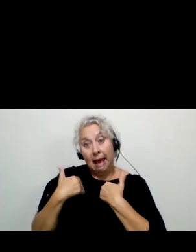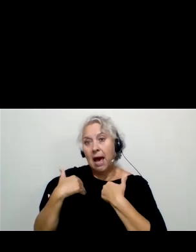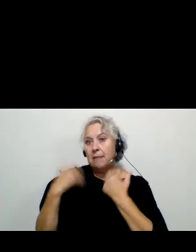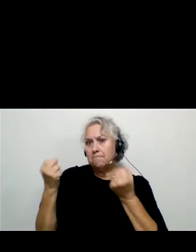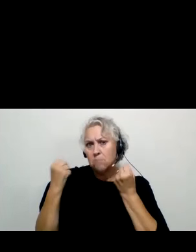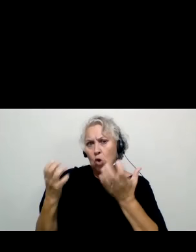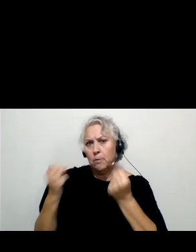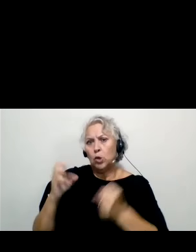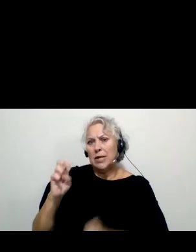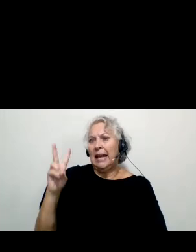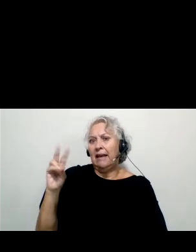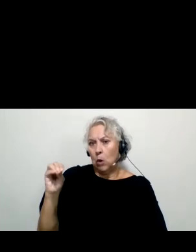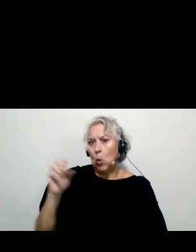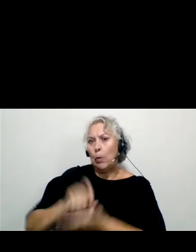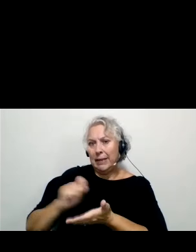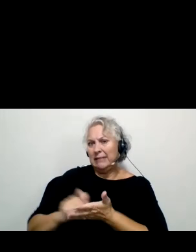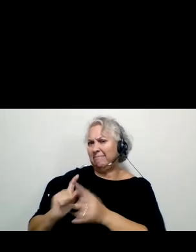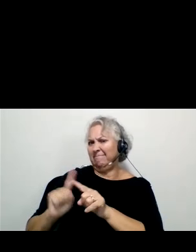multiple ways of writing.